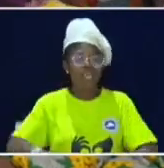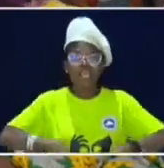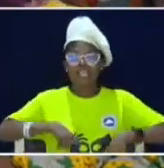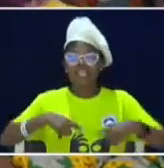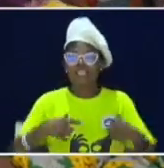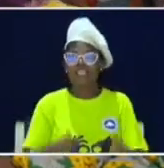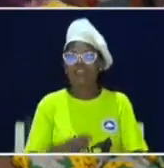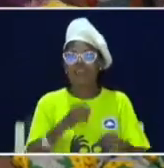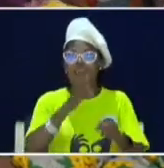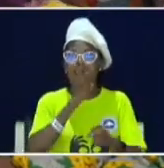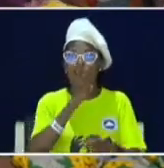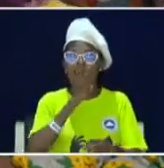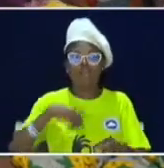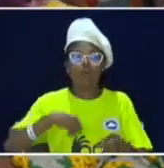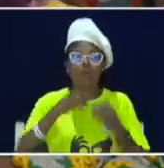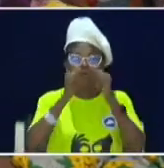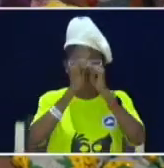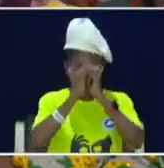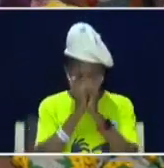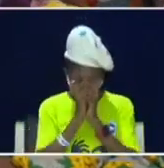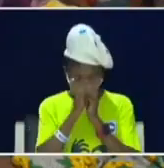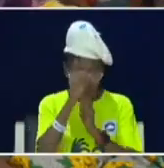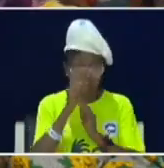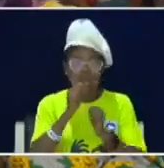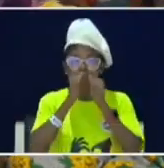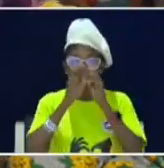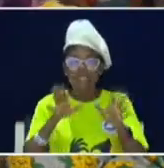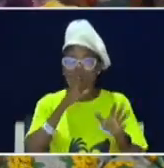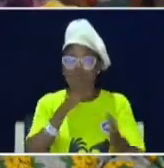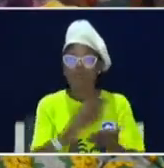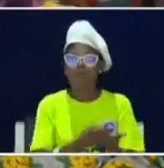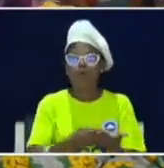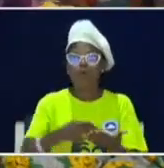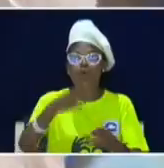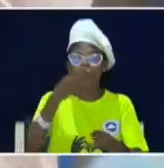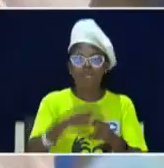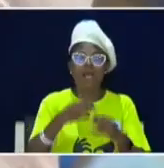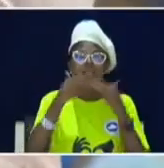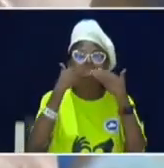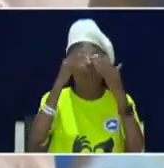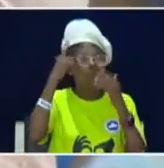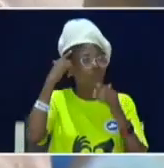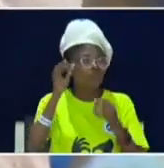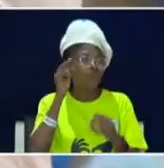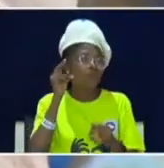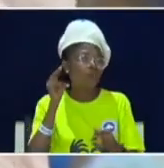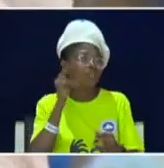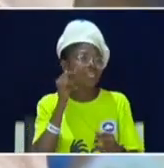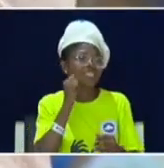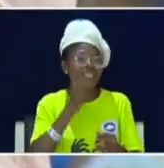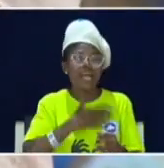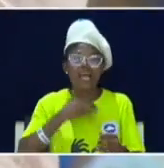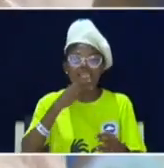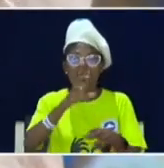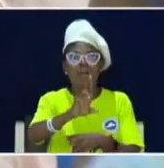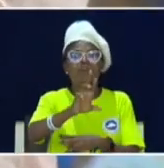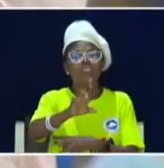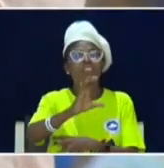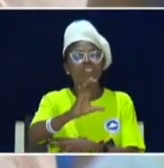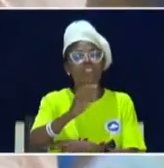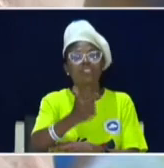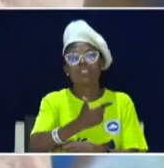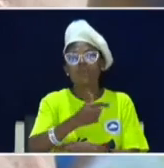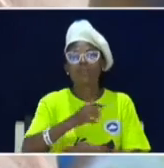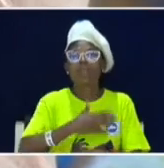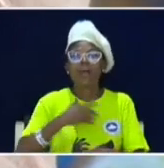We worship you. Blessed be your holy name. Thank you for Nigeria. Thank you for the Redeemed Christian Church of God. Thank you for